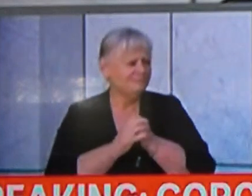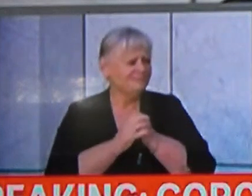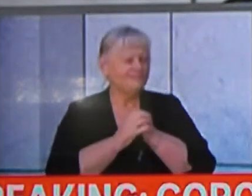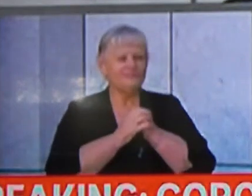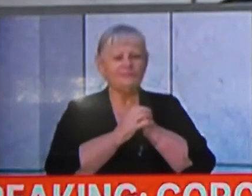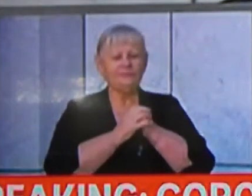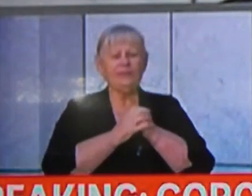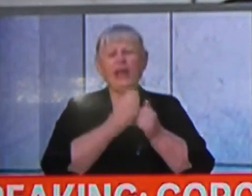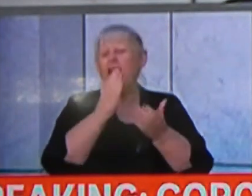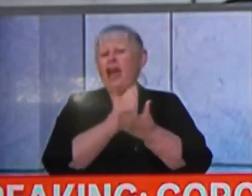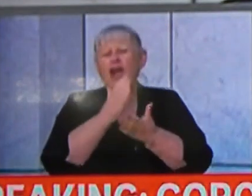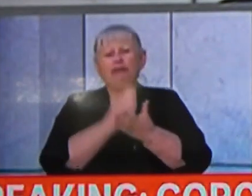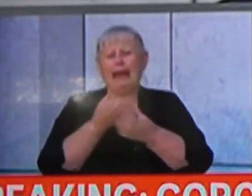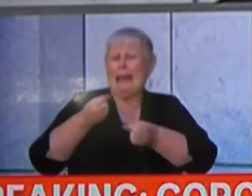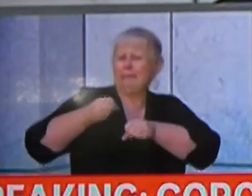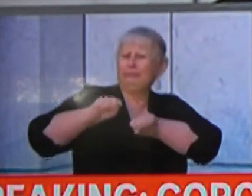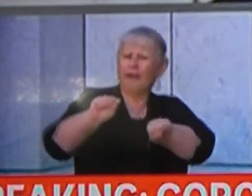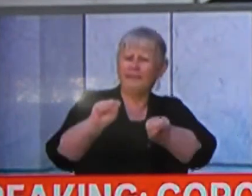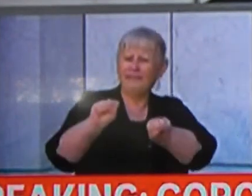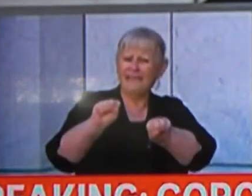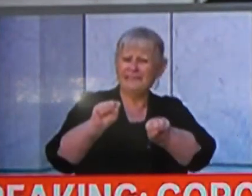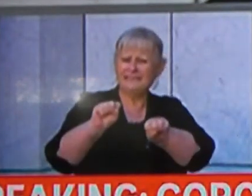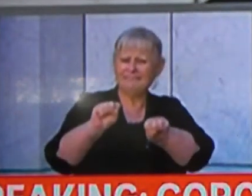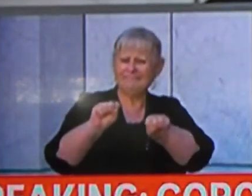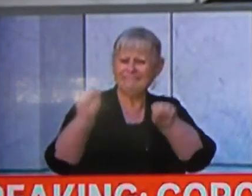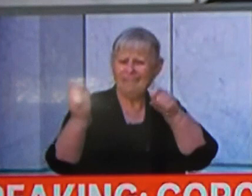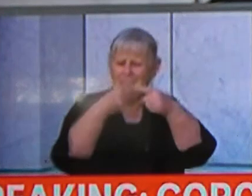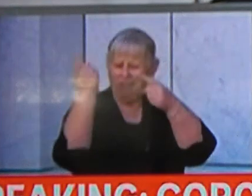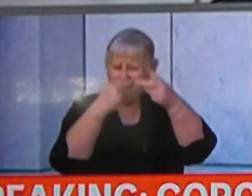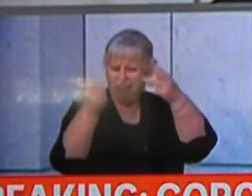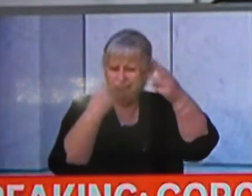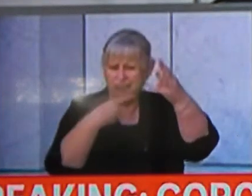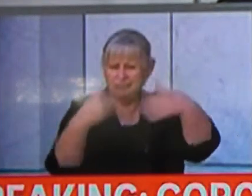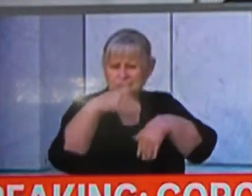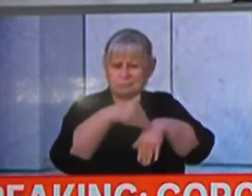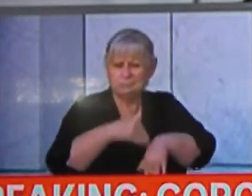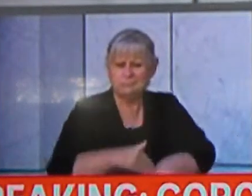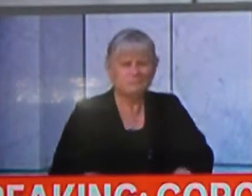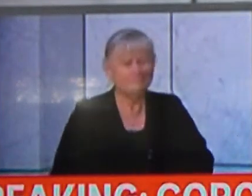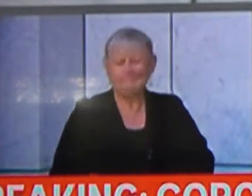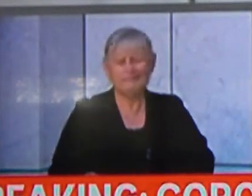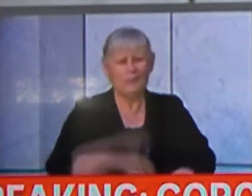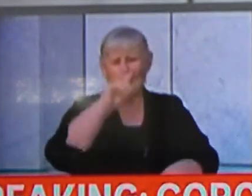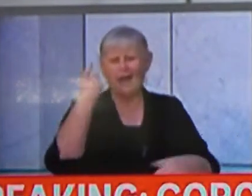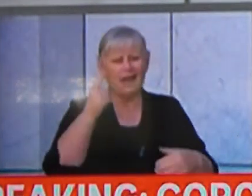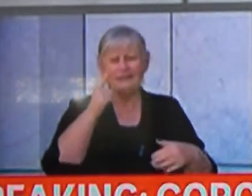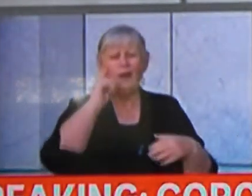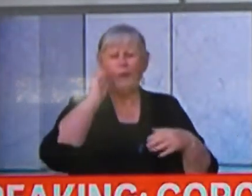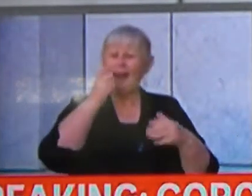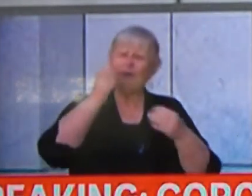We cannot prevent all the many hardships, all the many